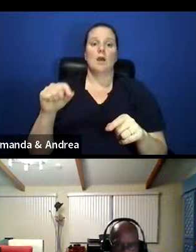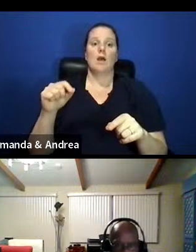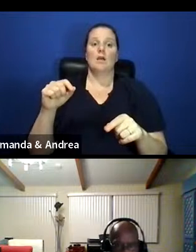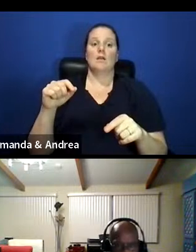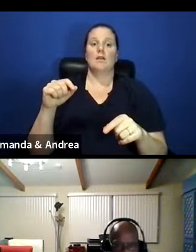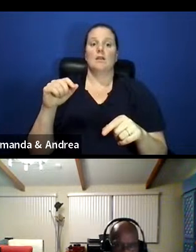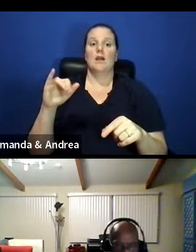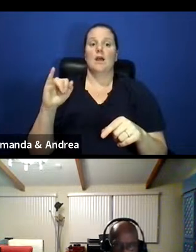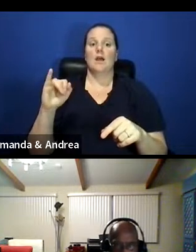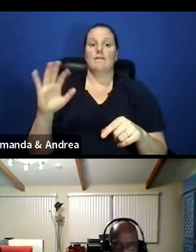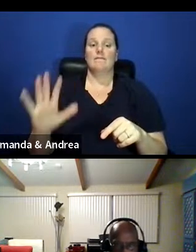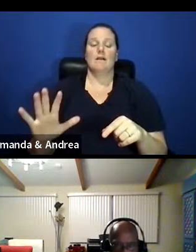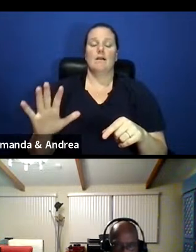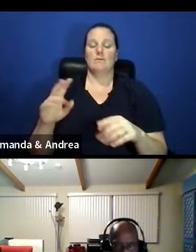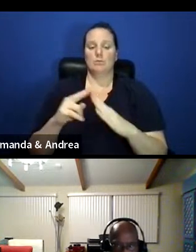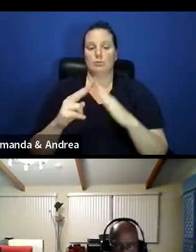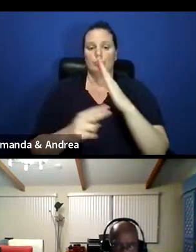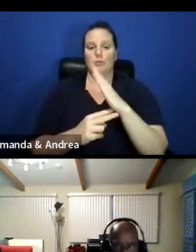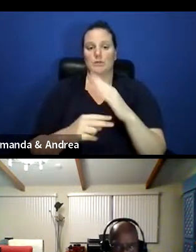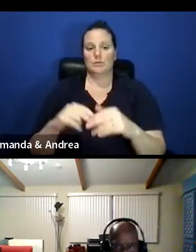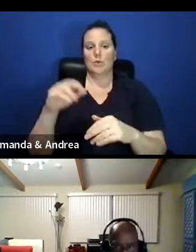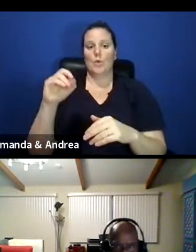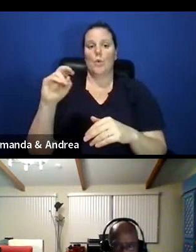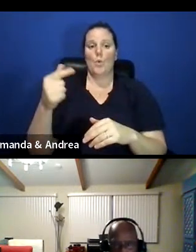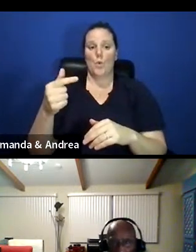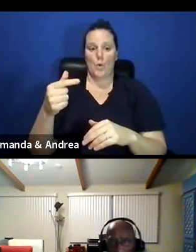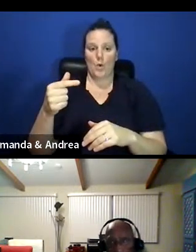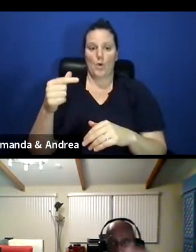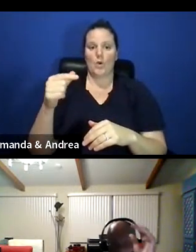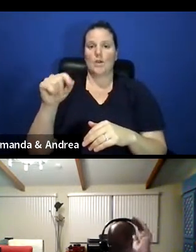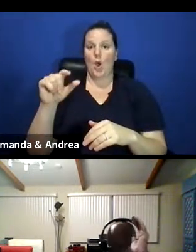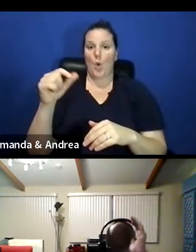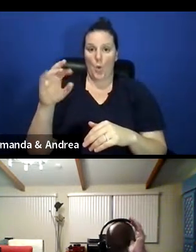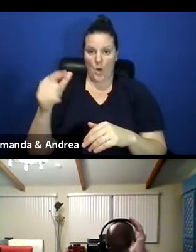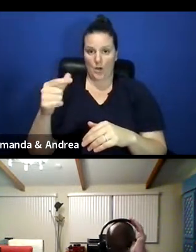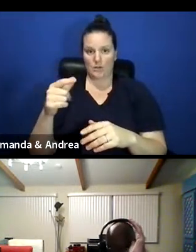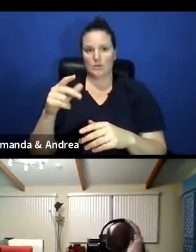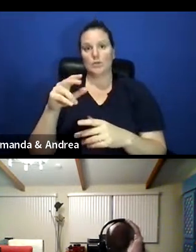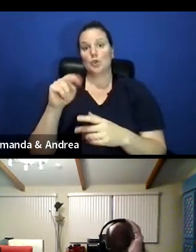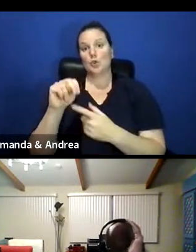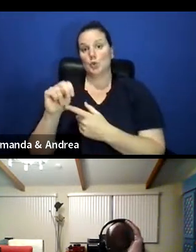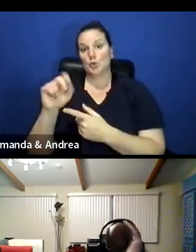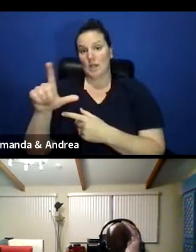www.interstatebridge.org. You can also stay in touch with the program through our newsletter and social media.